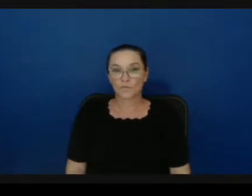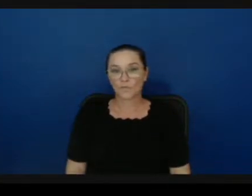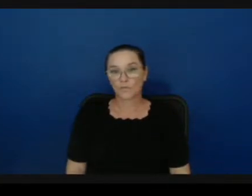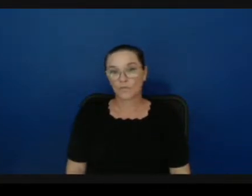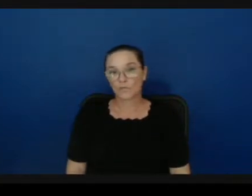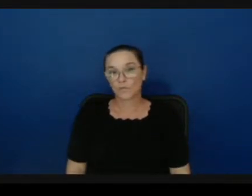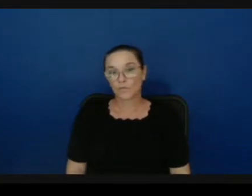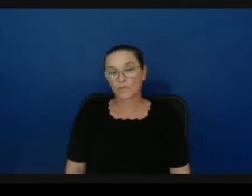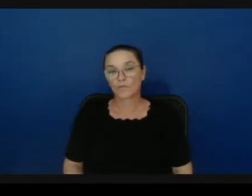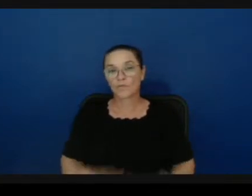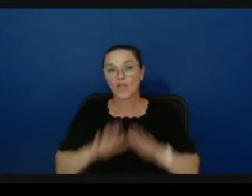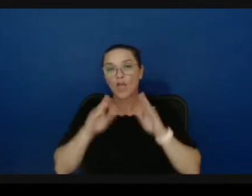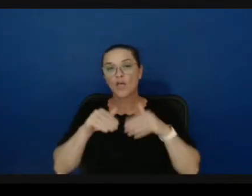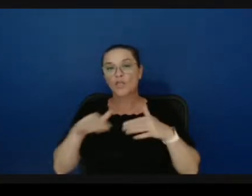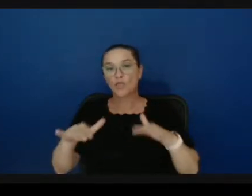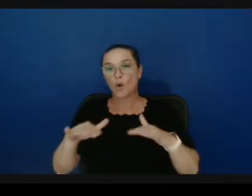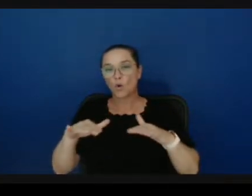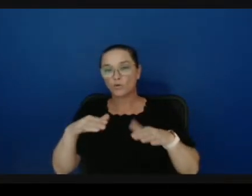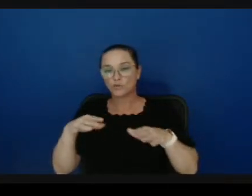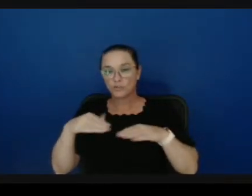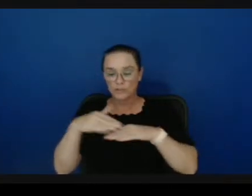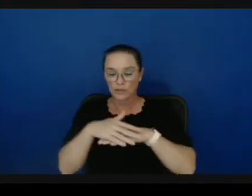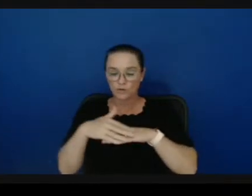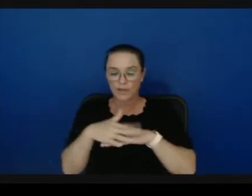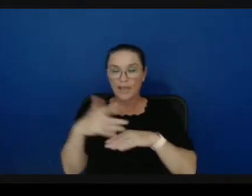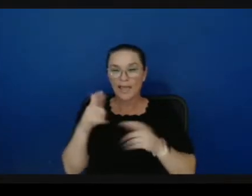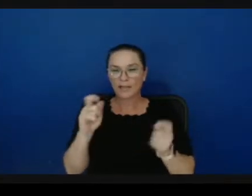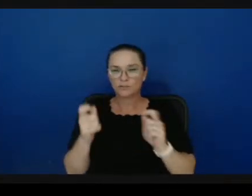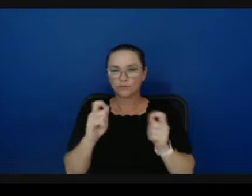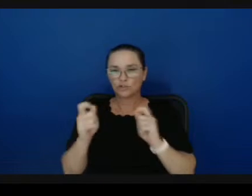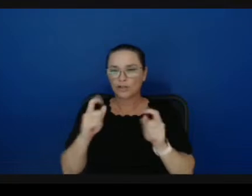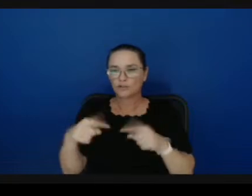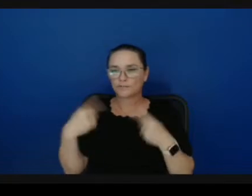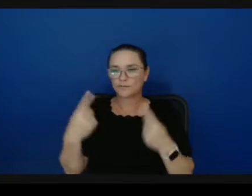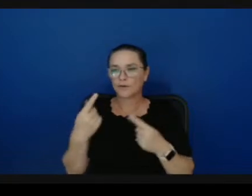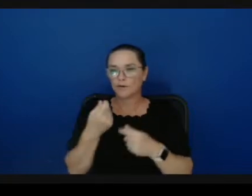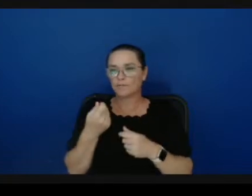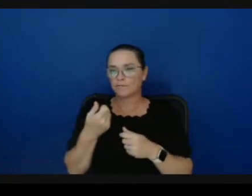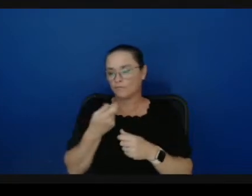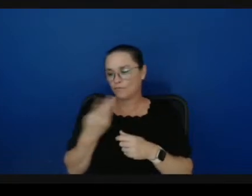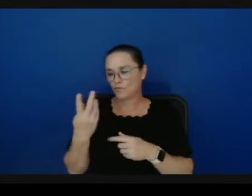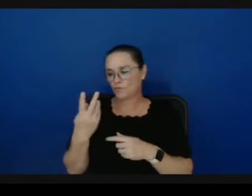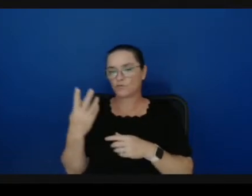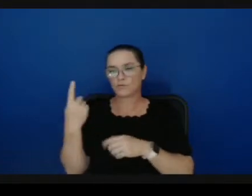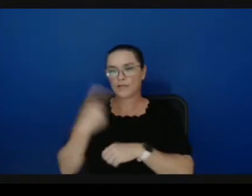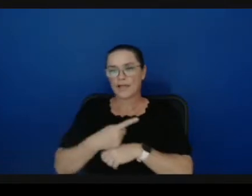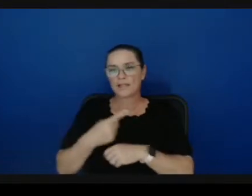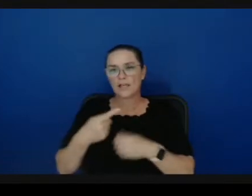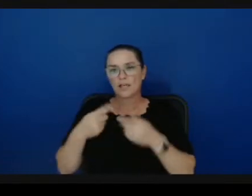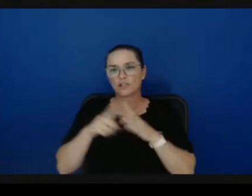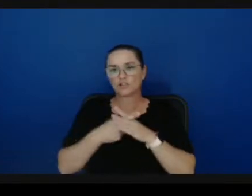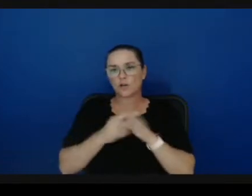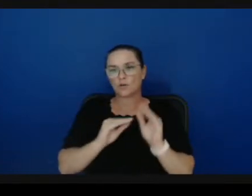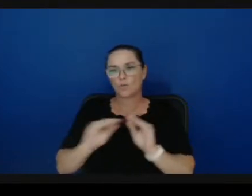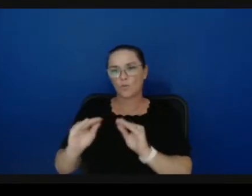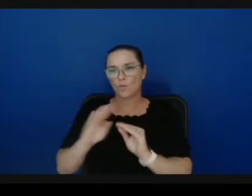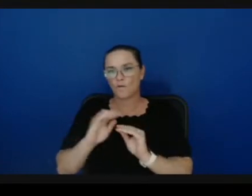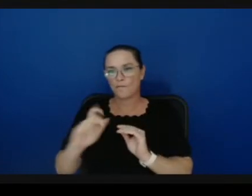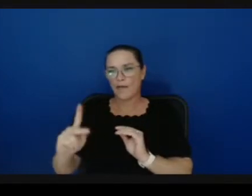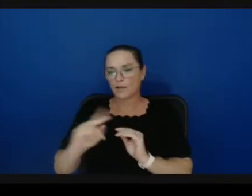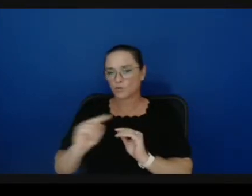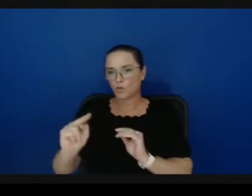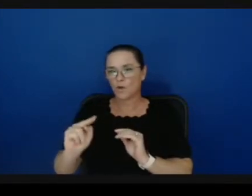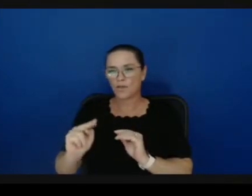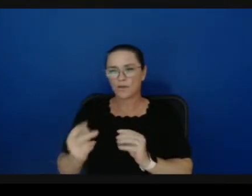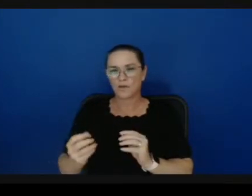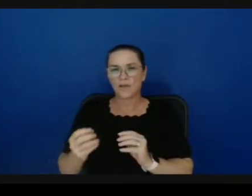The ocean entry has had some deviations over the previous days, and it's starting to work its way back to the north, which means more bad news for the